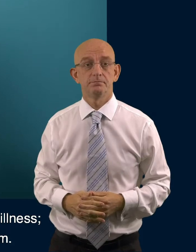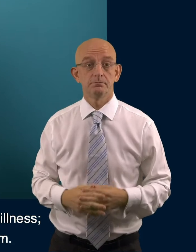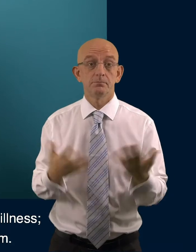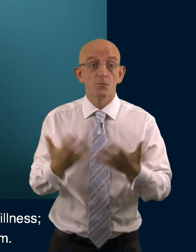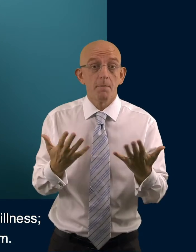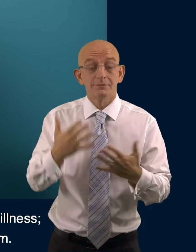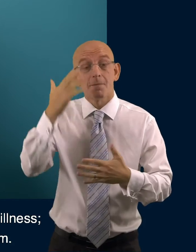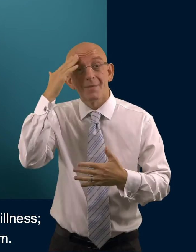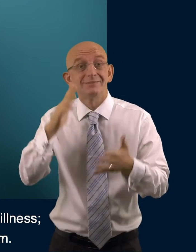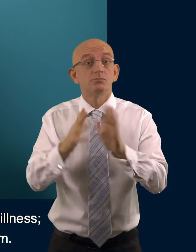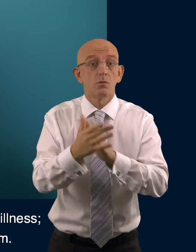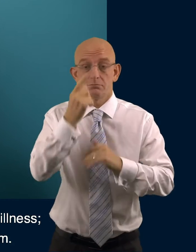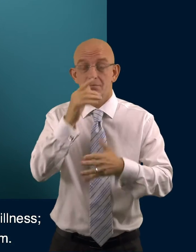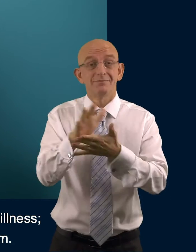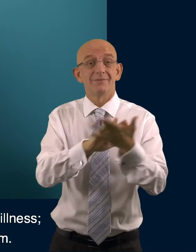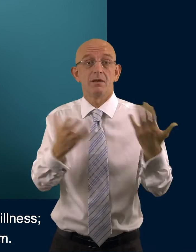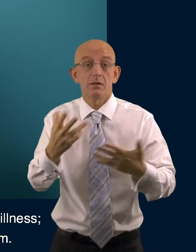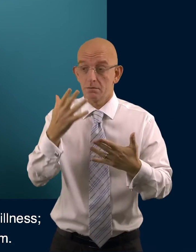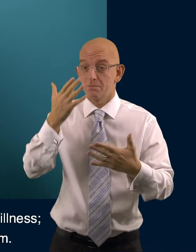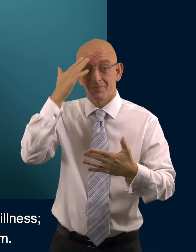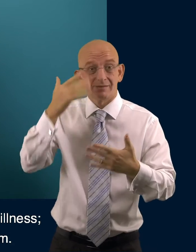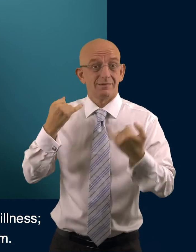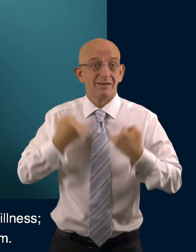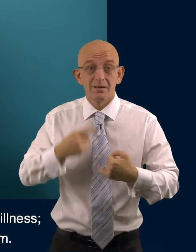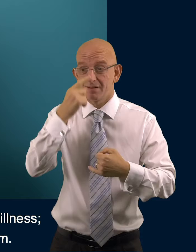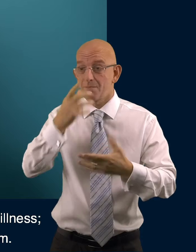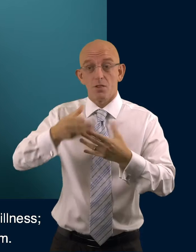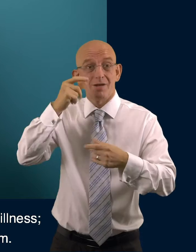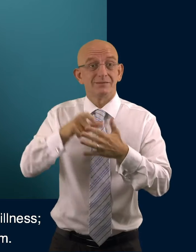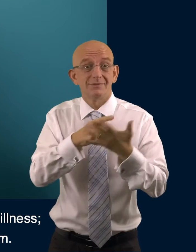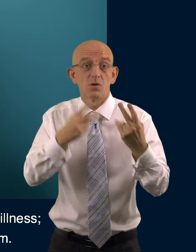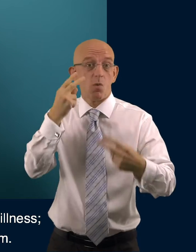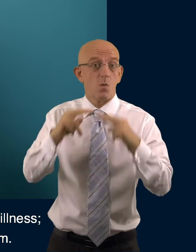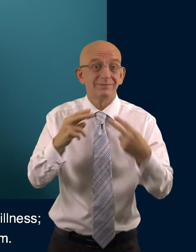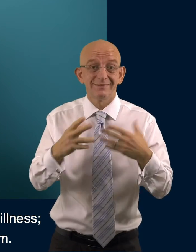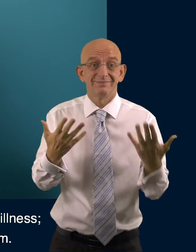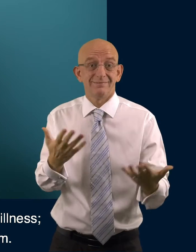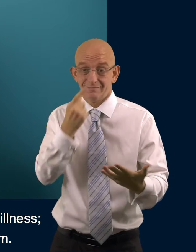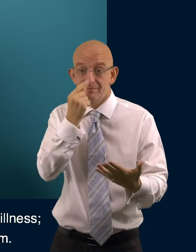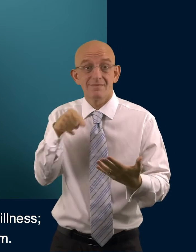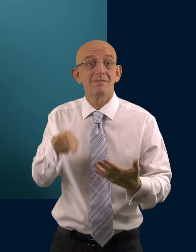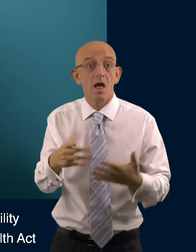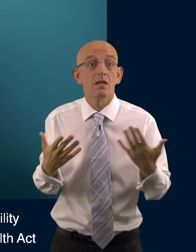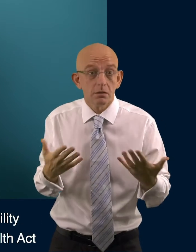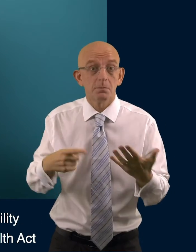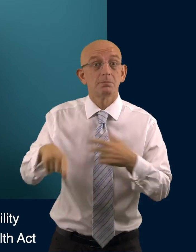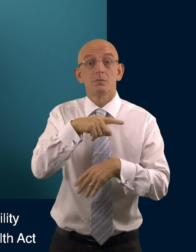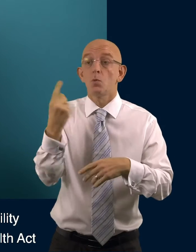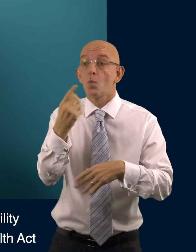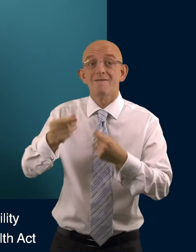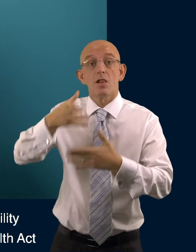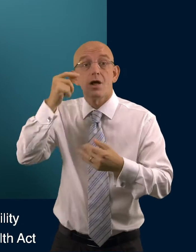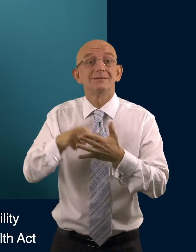At the moment, mental disorder can mean mental illness. It can also mean learning disability and autism. So